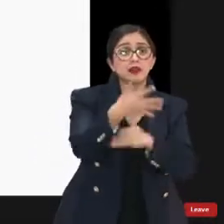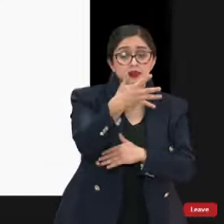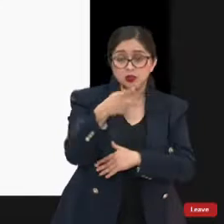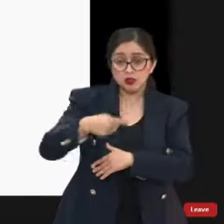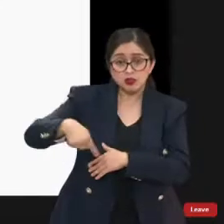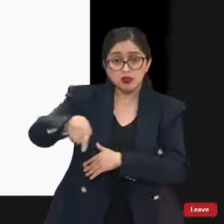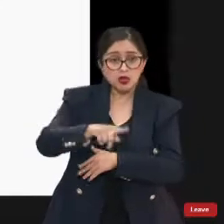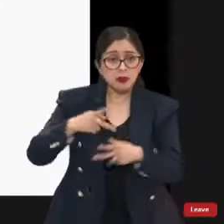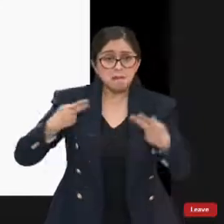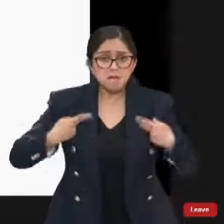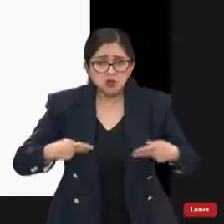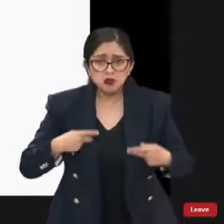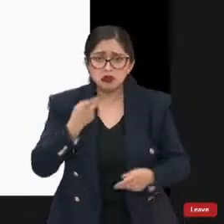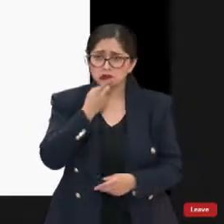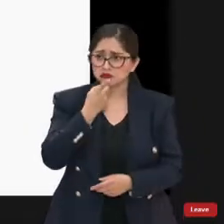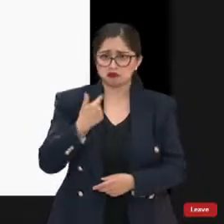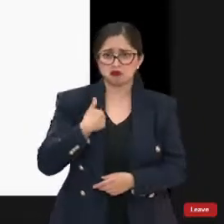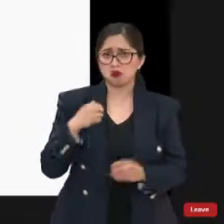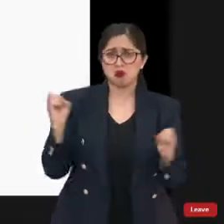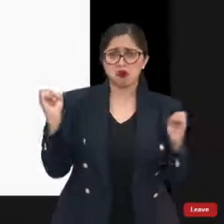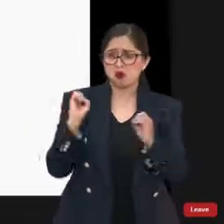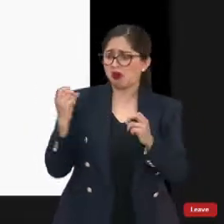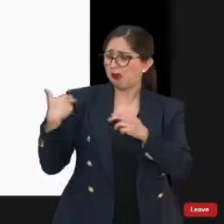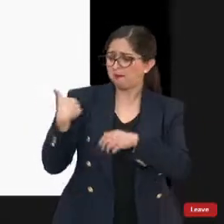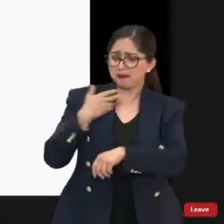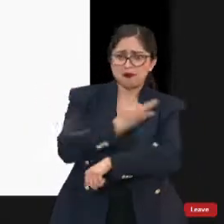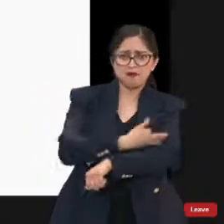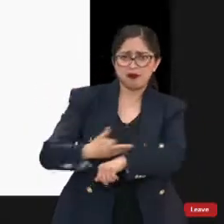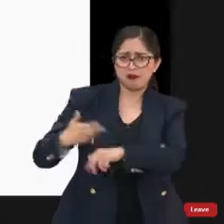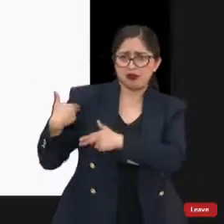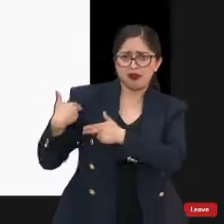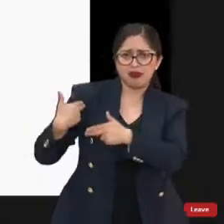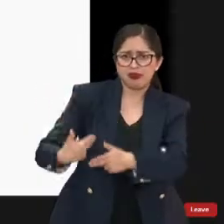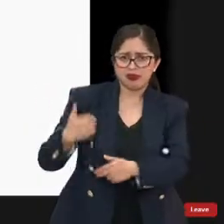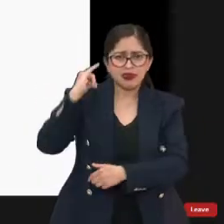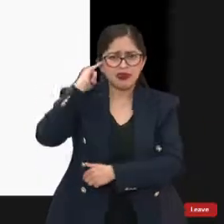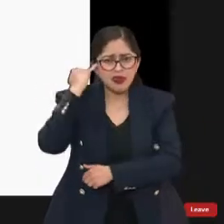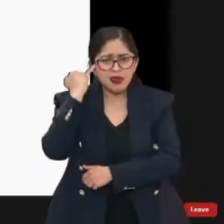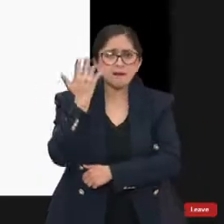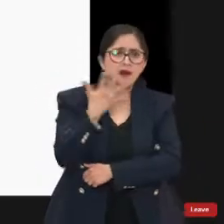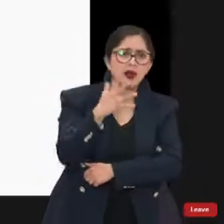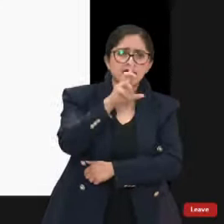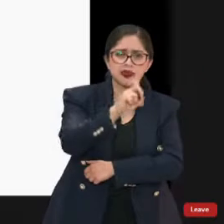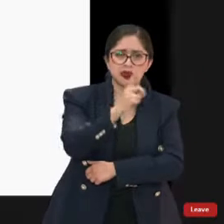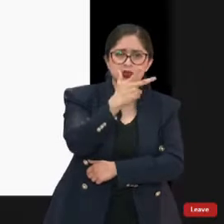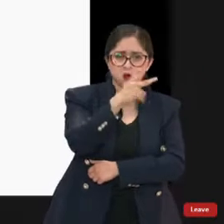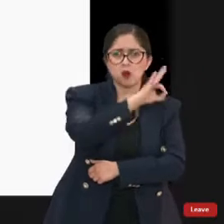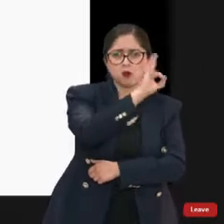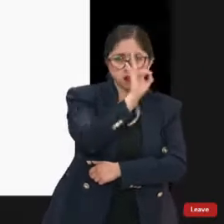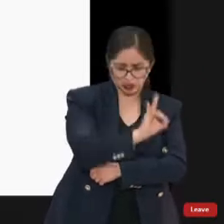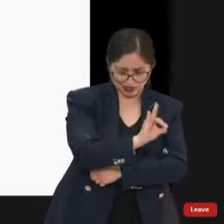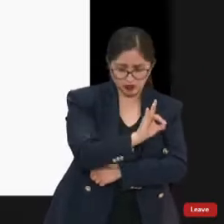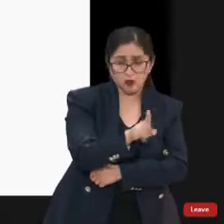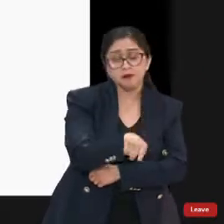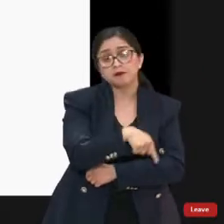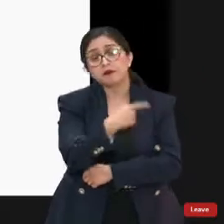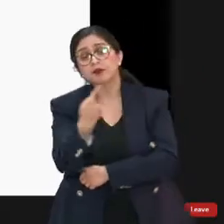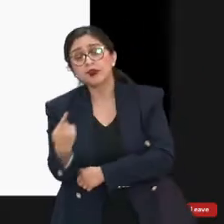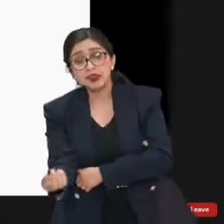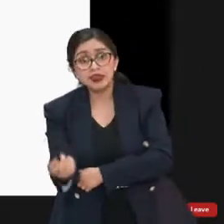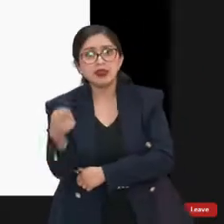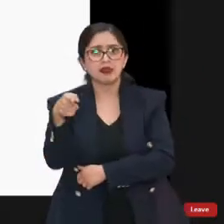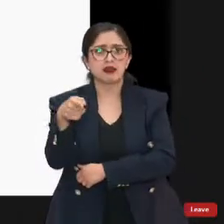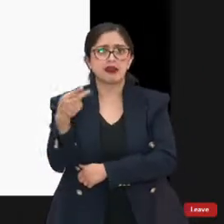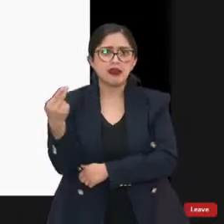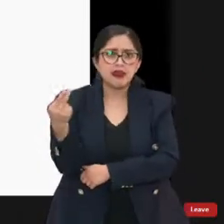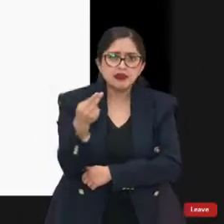and 19. In 2005, people that said that did not have an indigenous background were